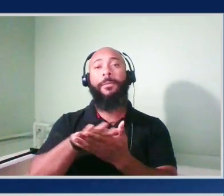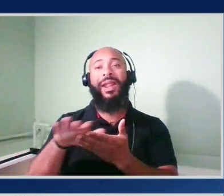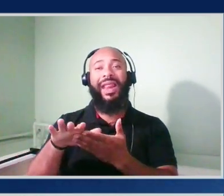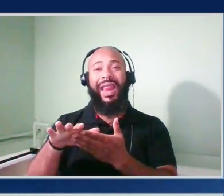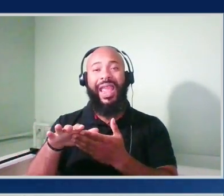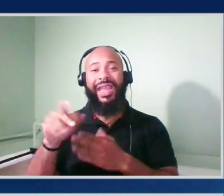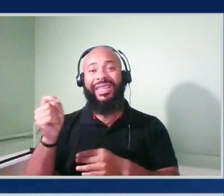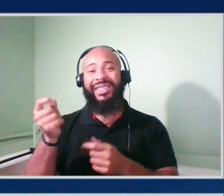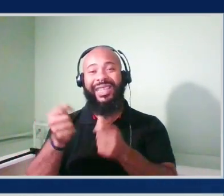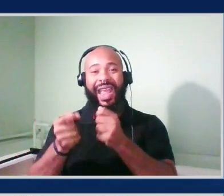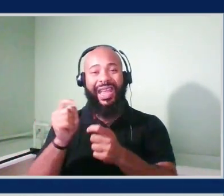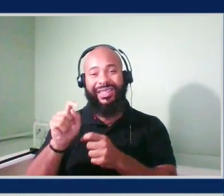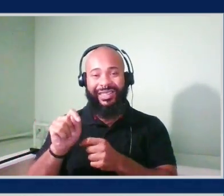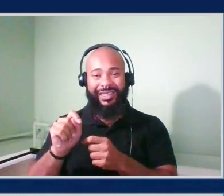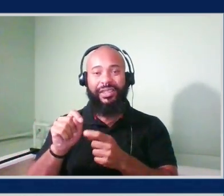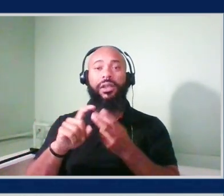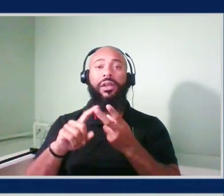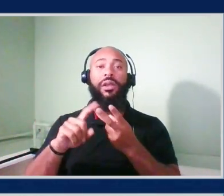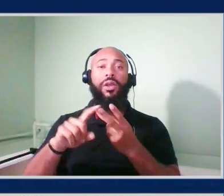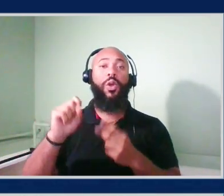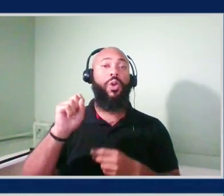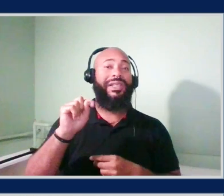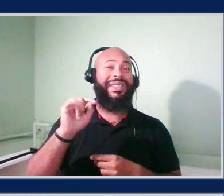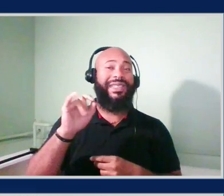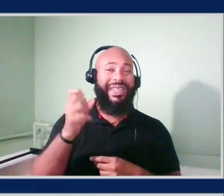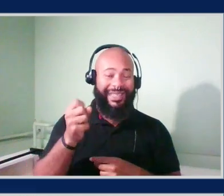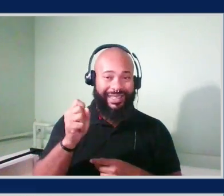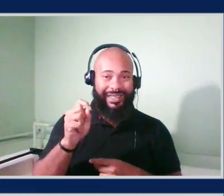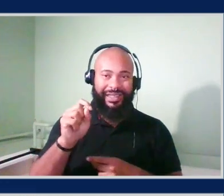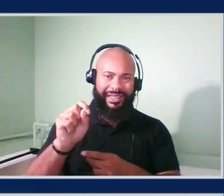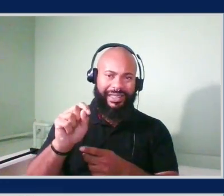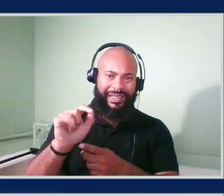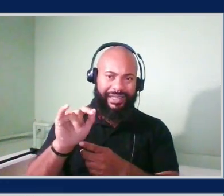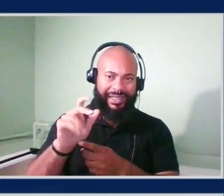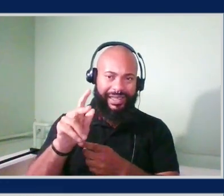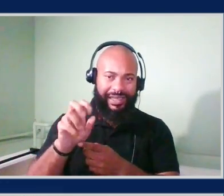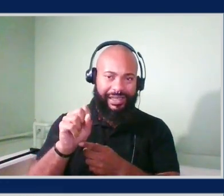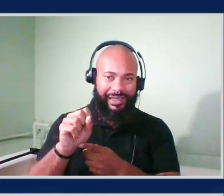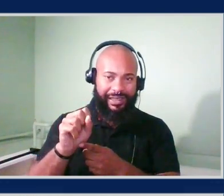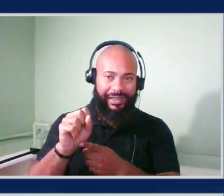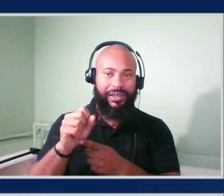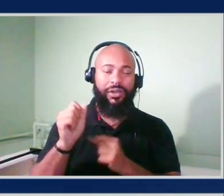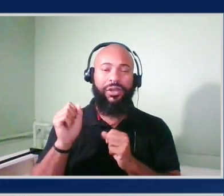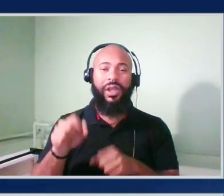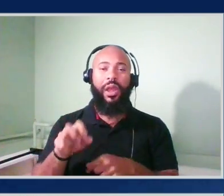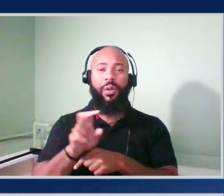which Cindy and I have worked quite often with sticks. Yeah. But you can